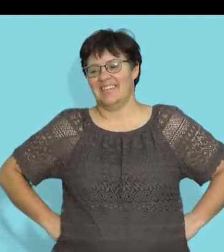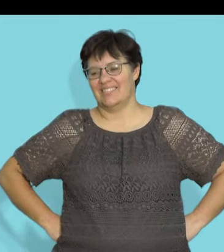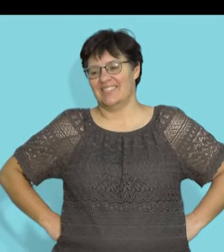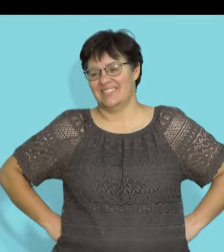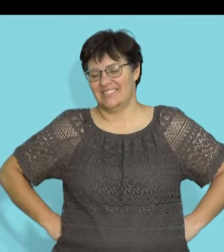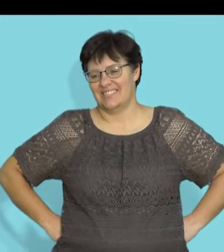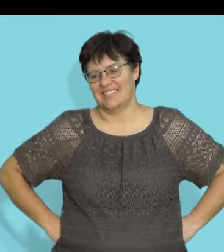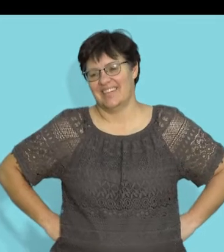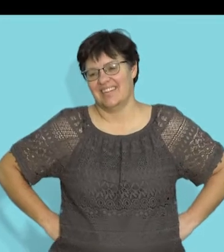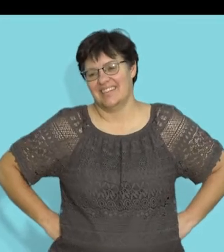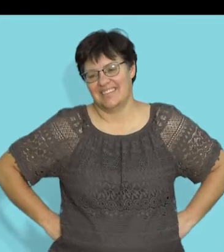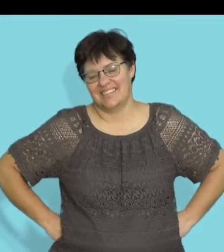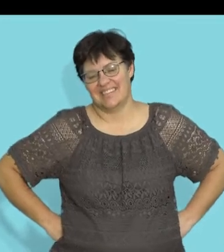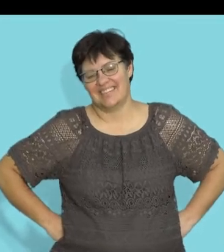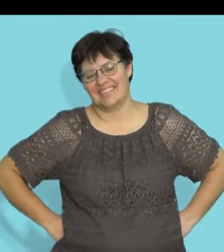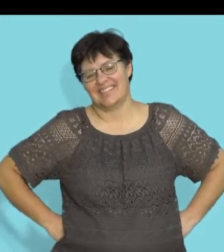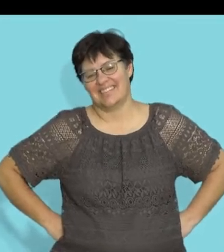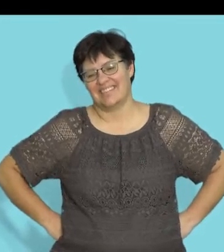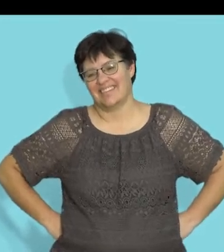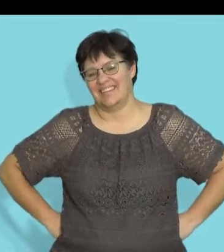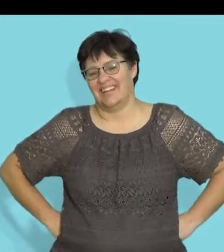Okay. Thank you.